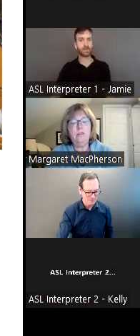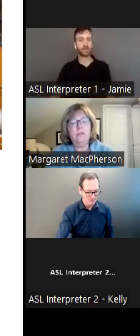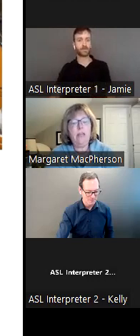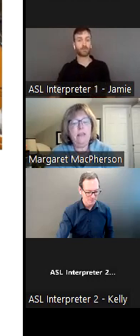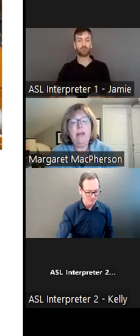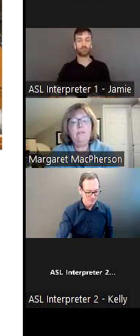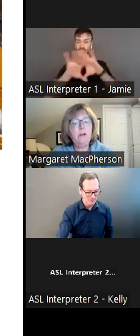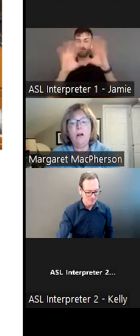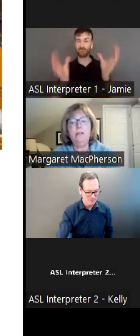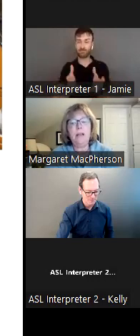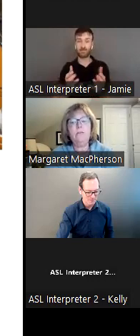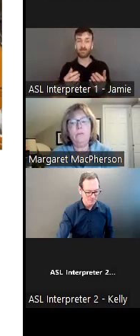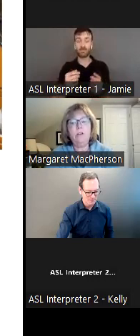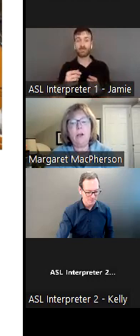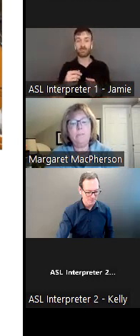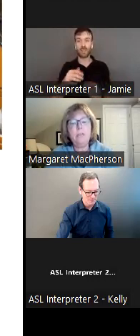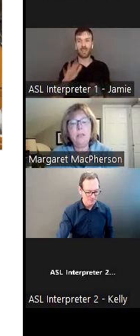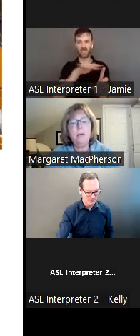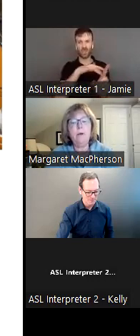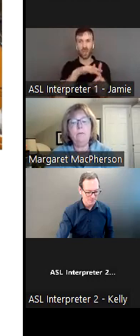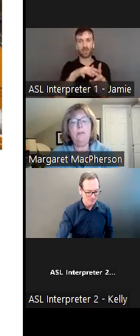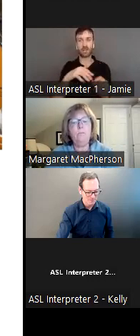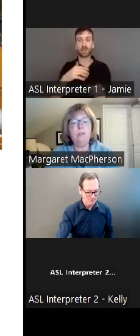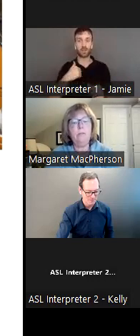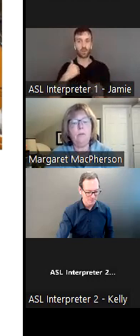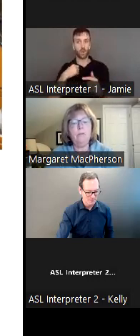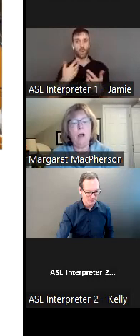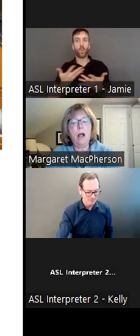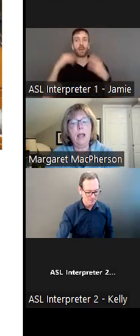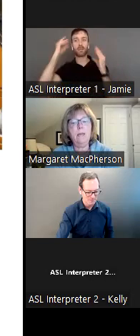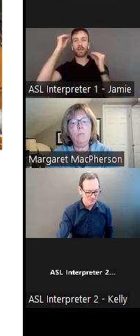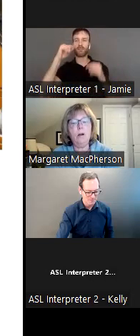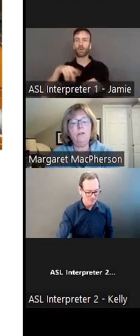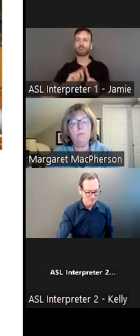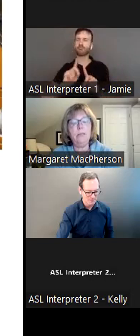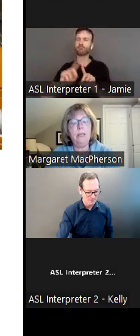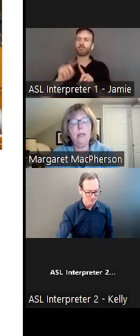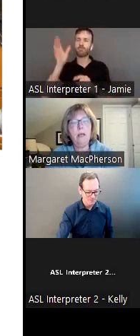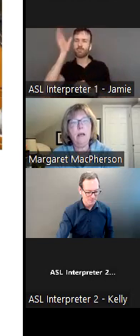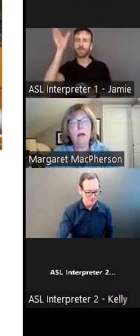that just to say, that's the context with which I'm thinking about these principles. I want